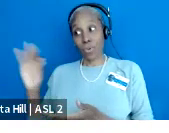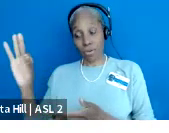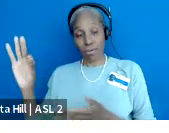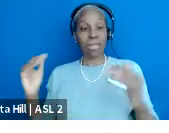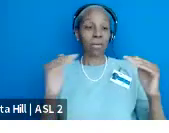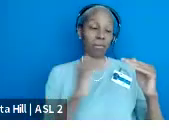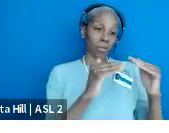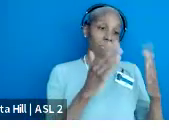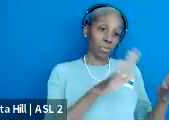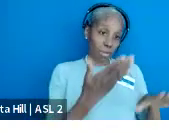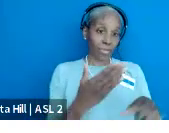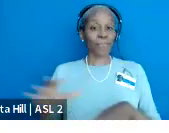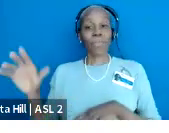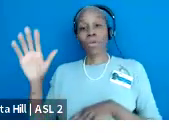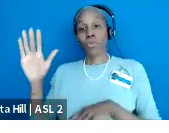1,709 for death,